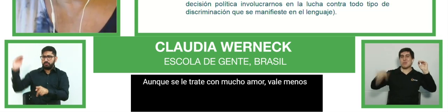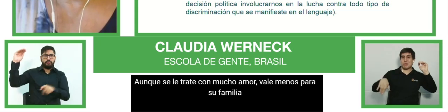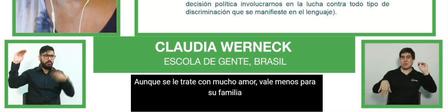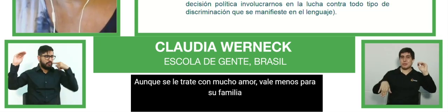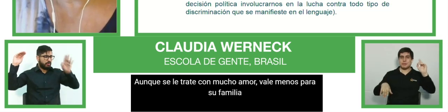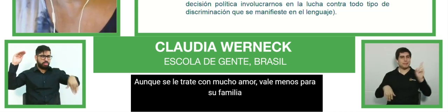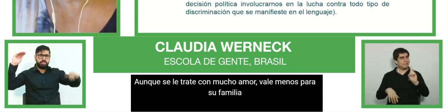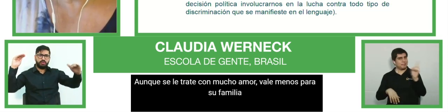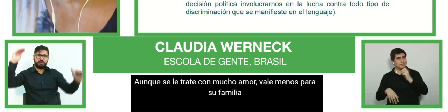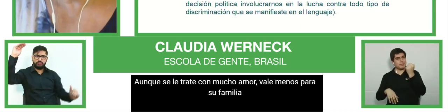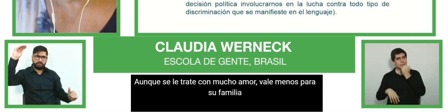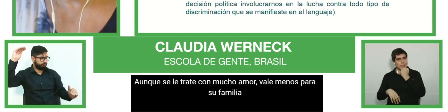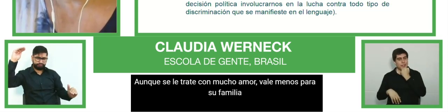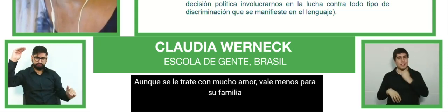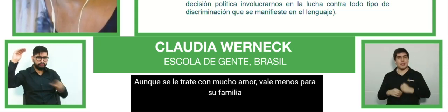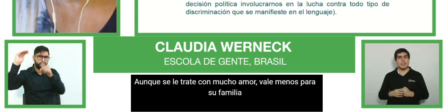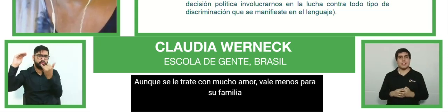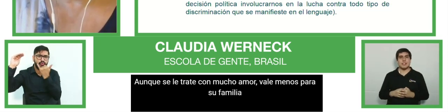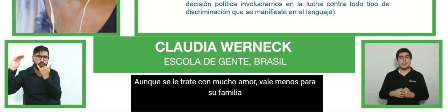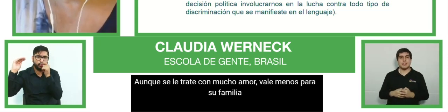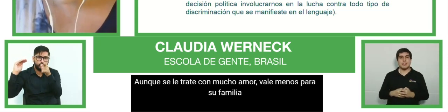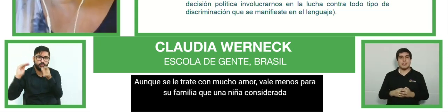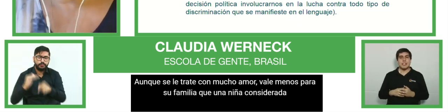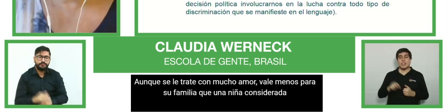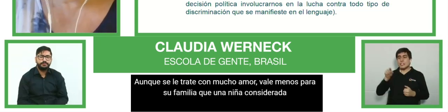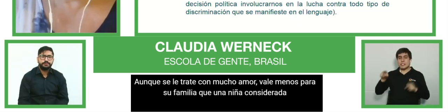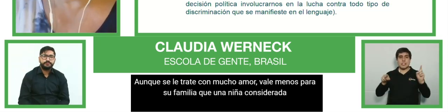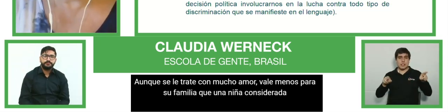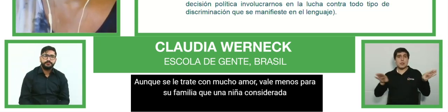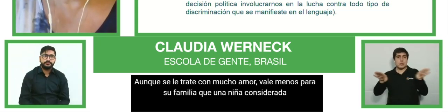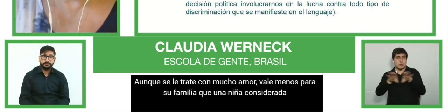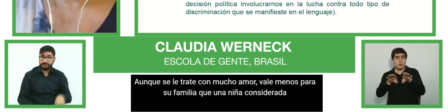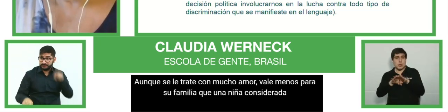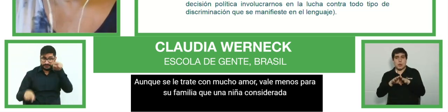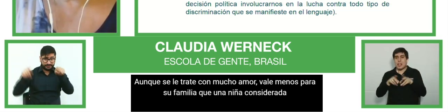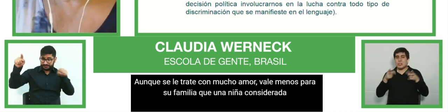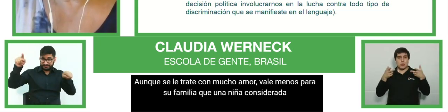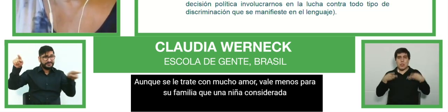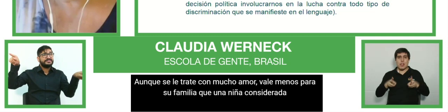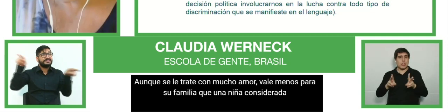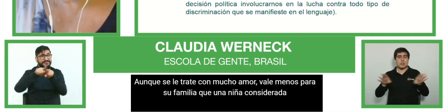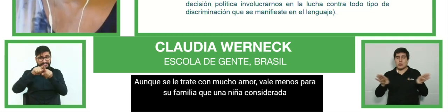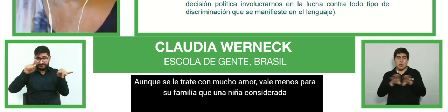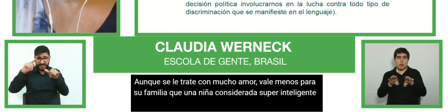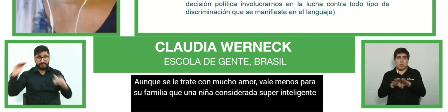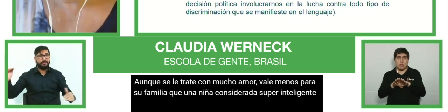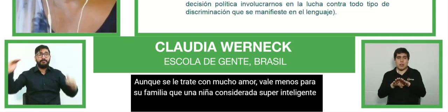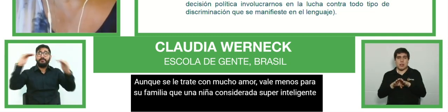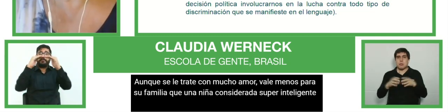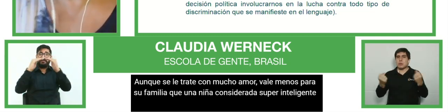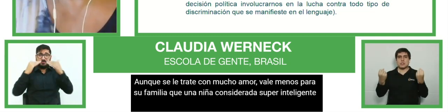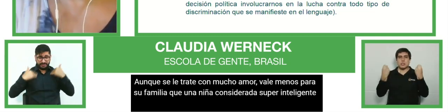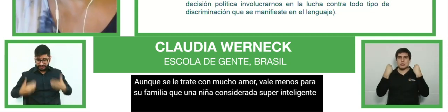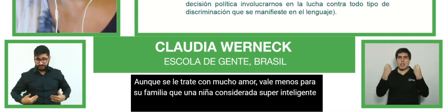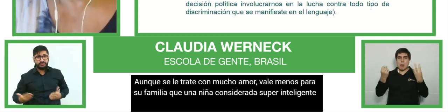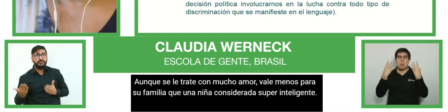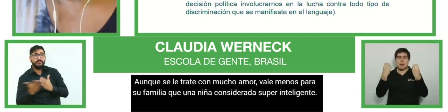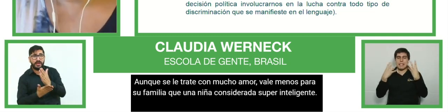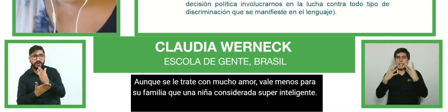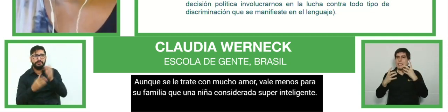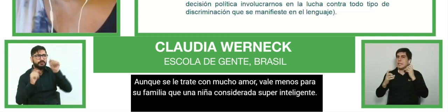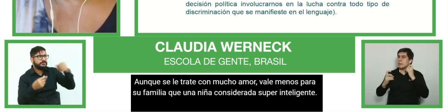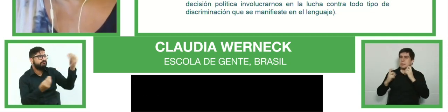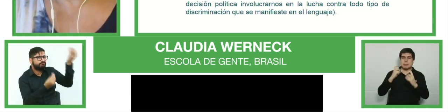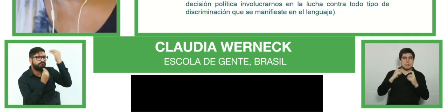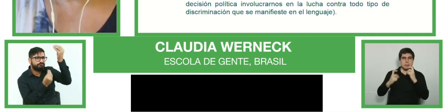attribute more or less human values is a very dangerous practice that is born